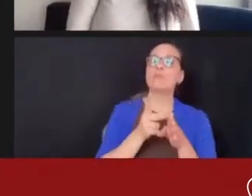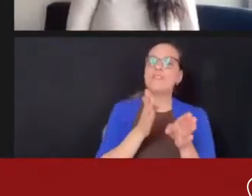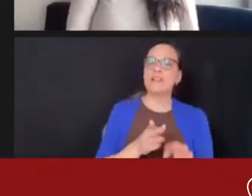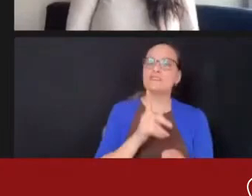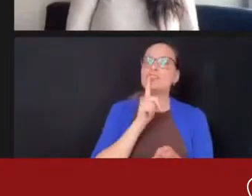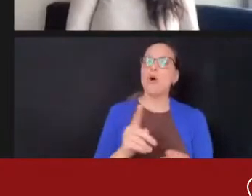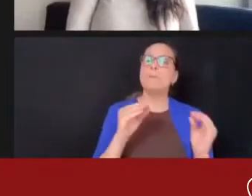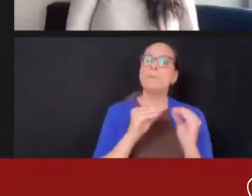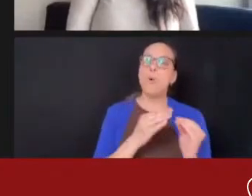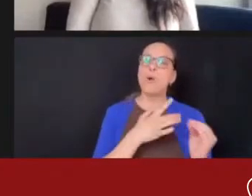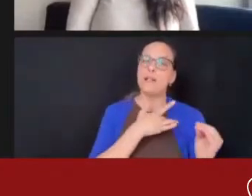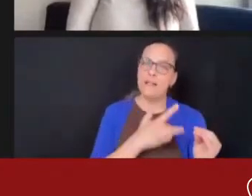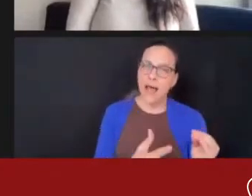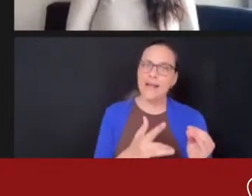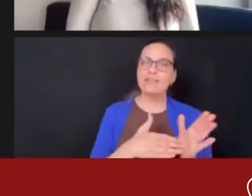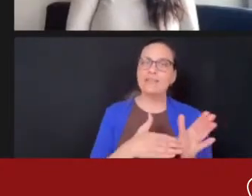more